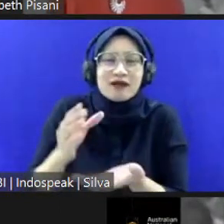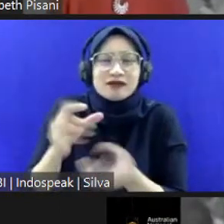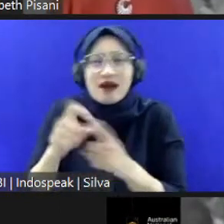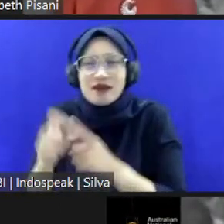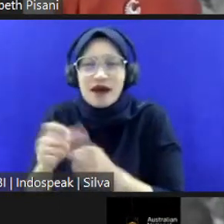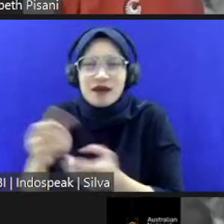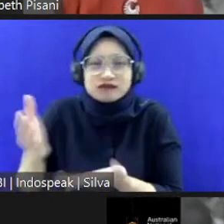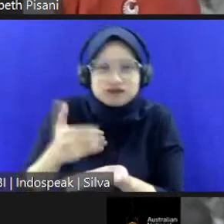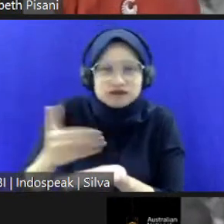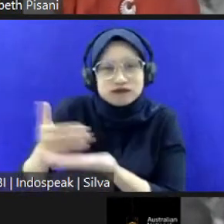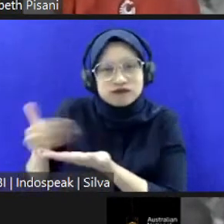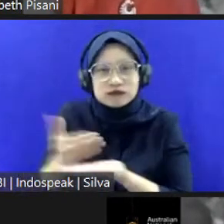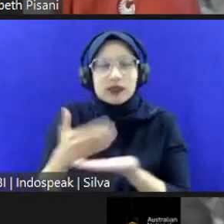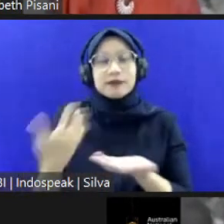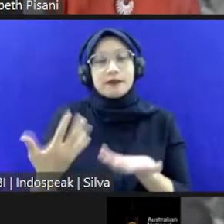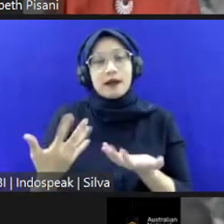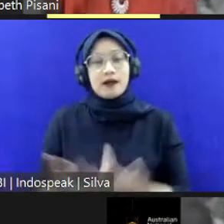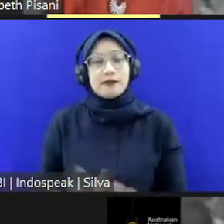much.